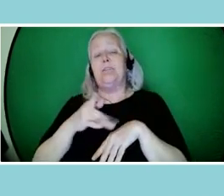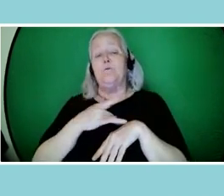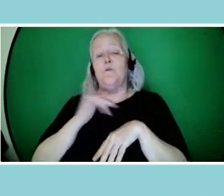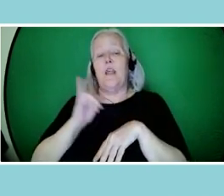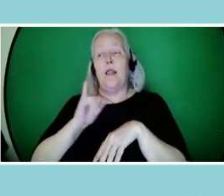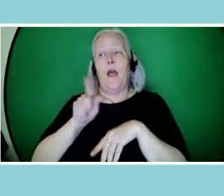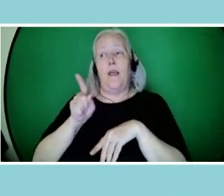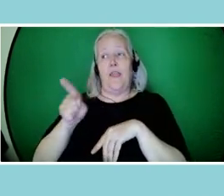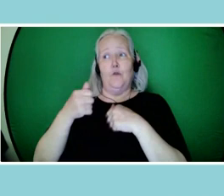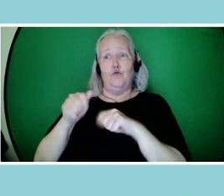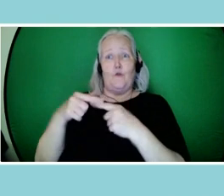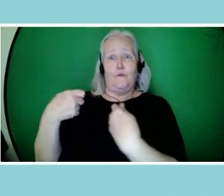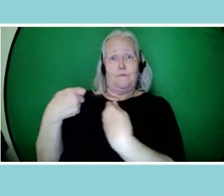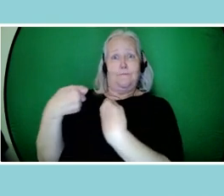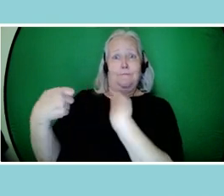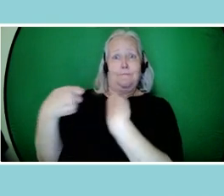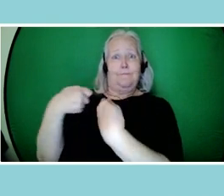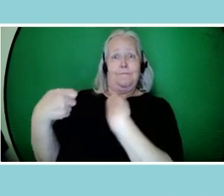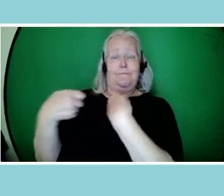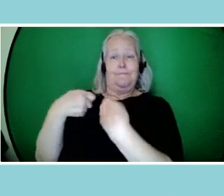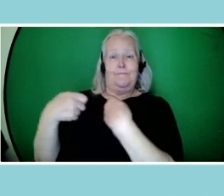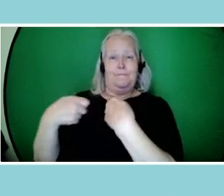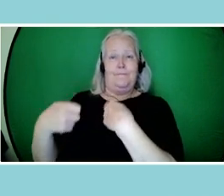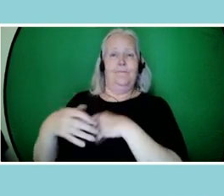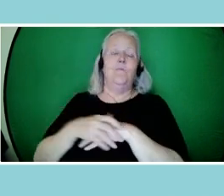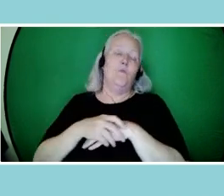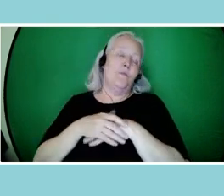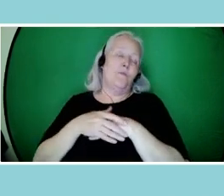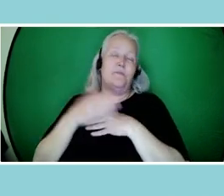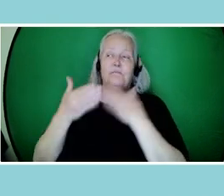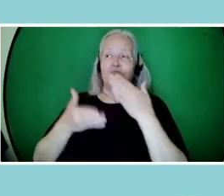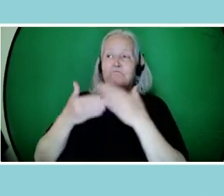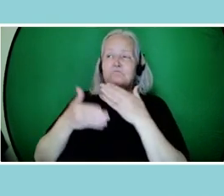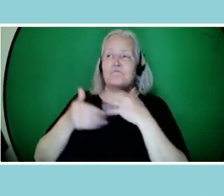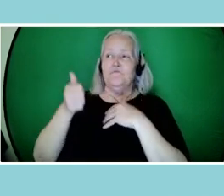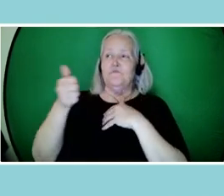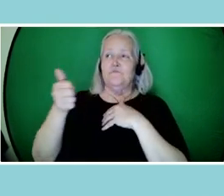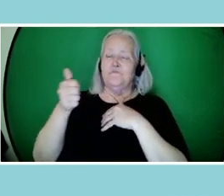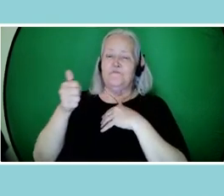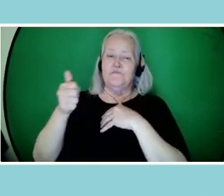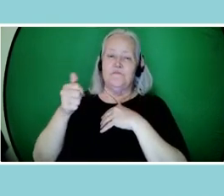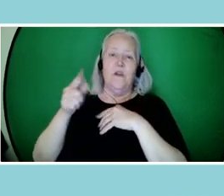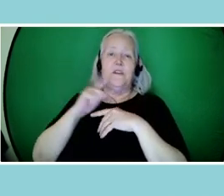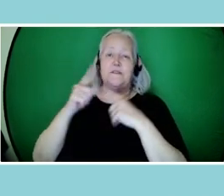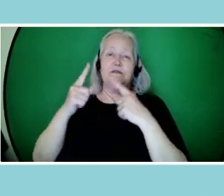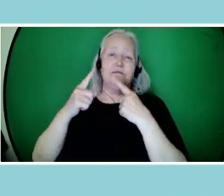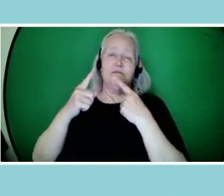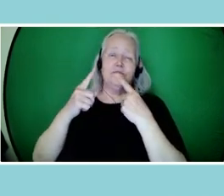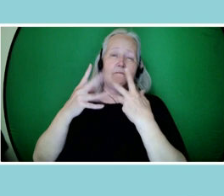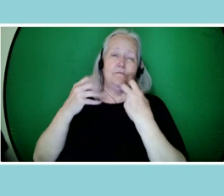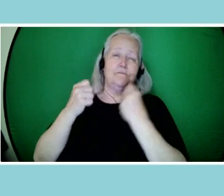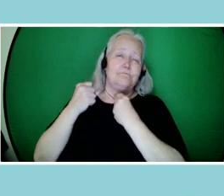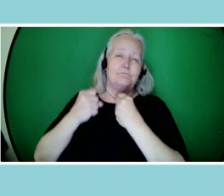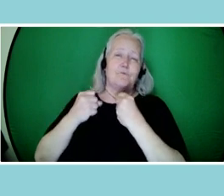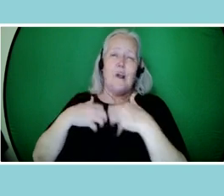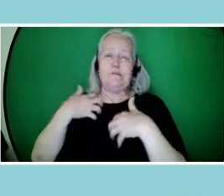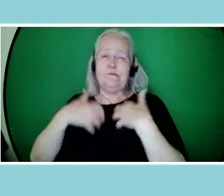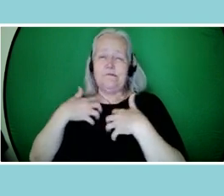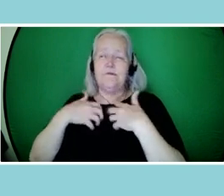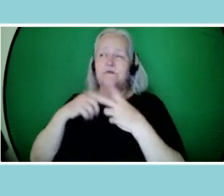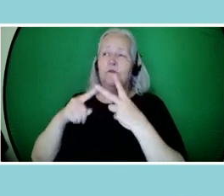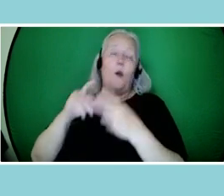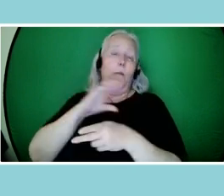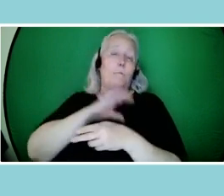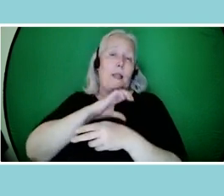you, this could be somebody who's an alt-right agitator. It could be a police officer, you